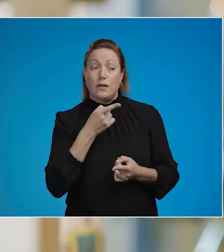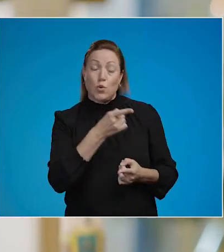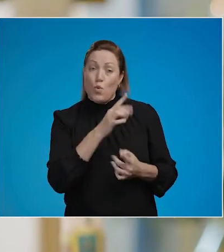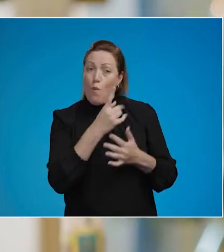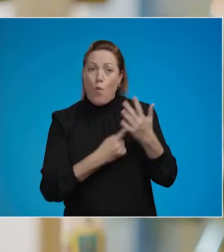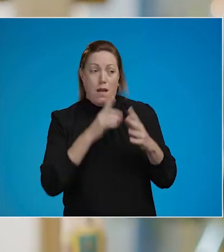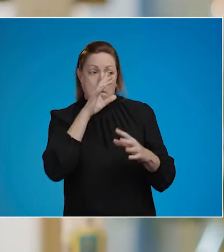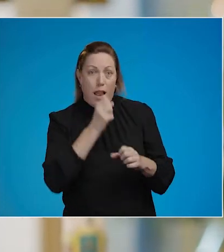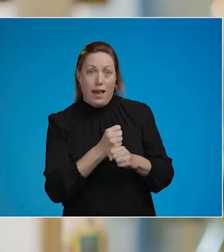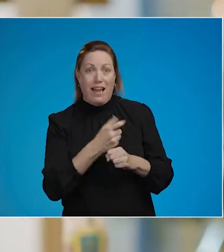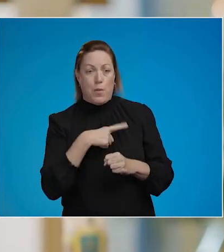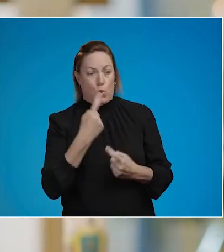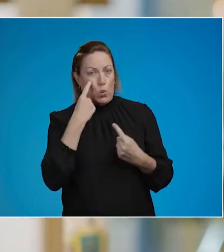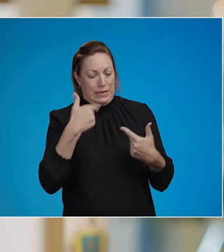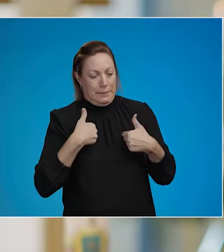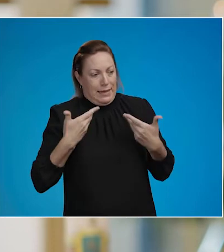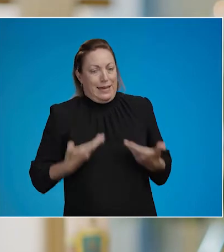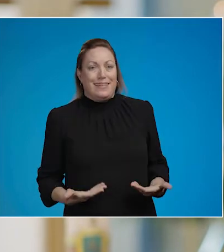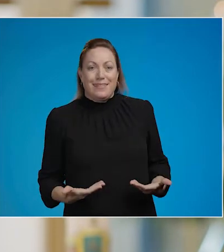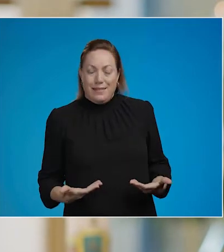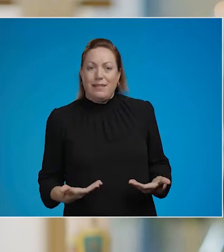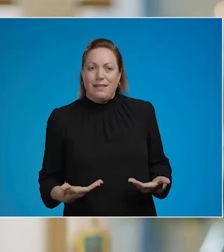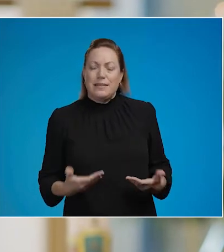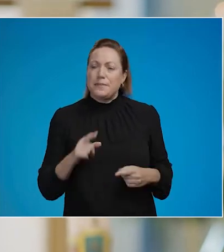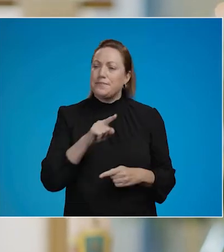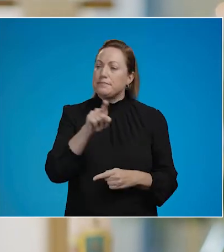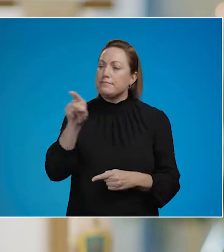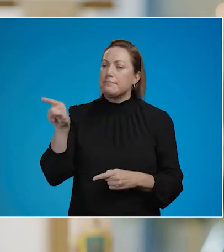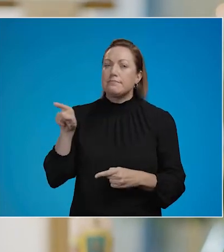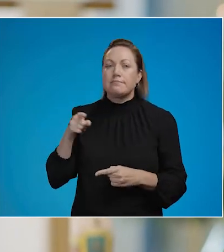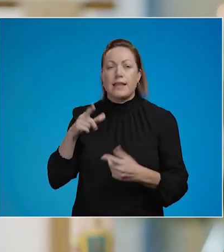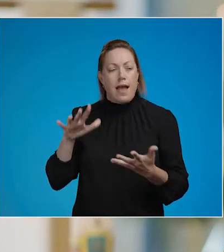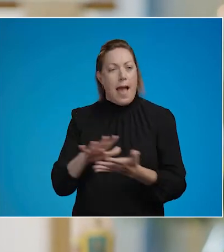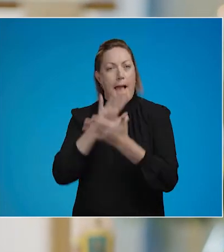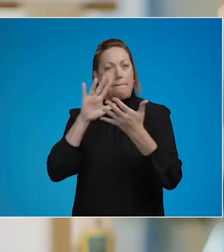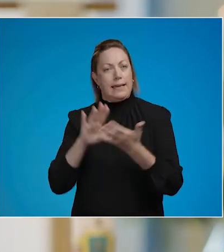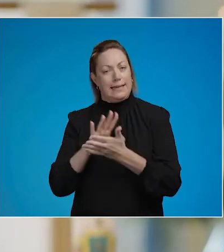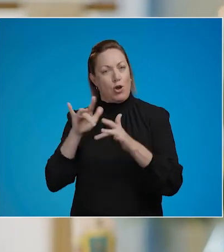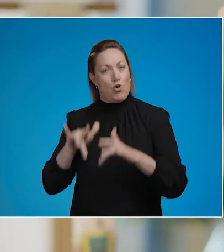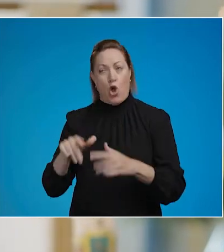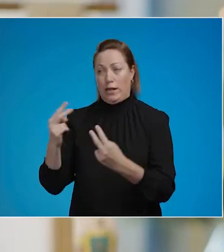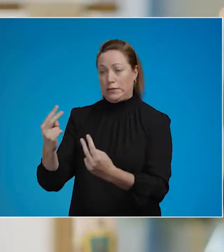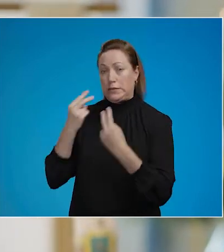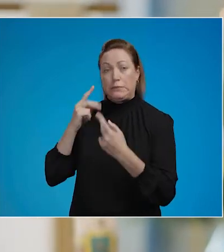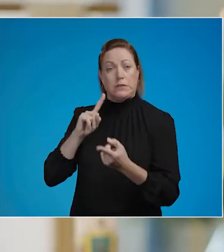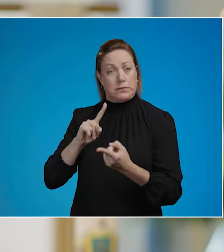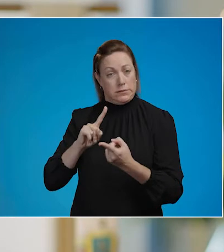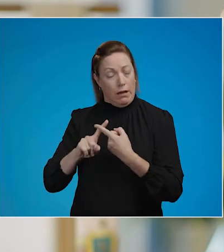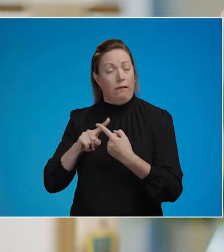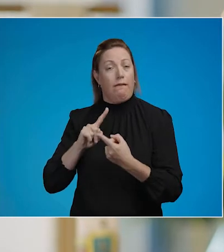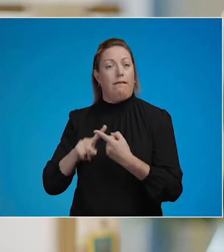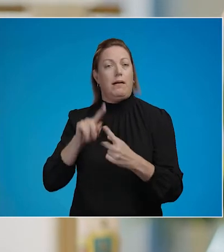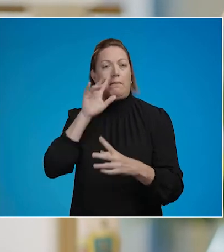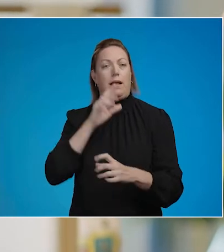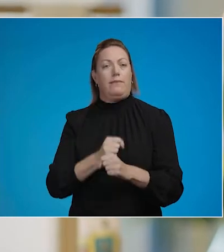You believe because you can see me. Happy are those who have not seen and yet believe.